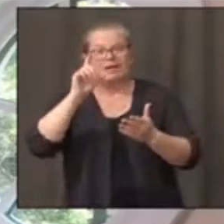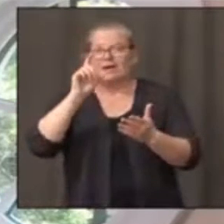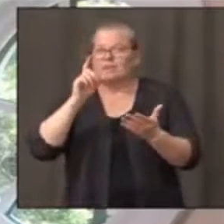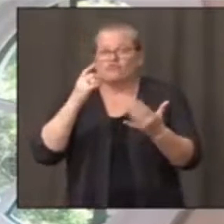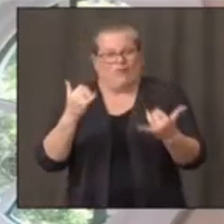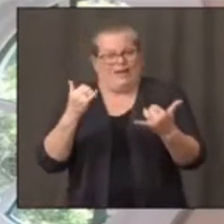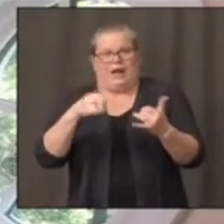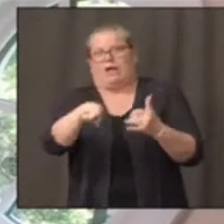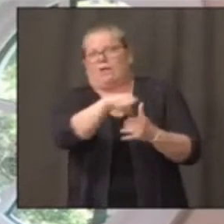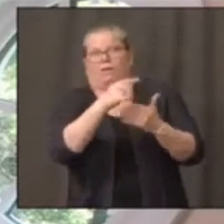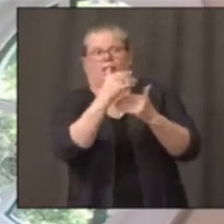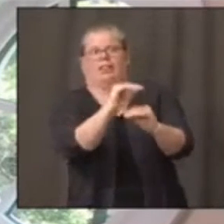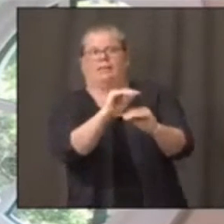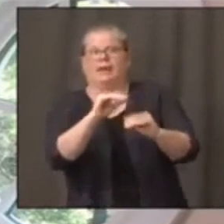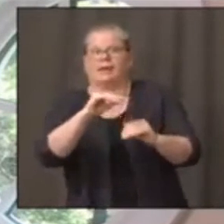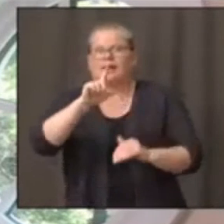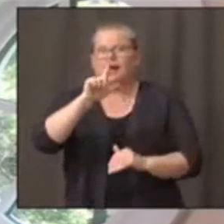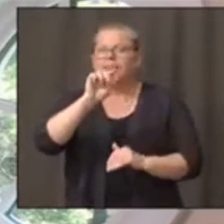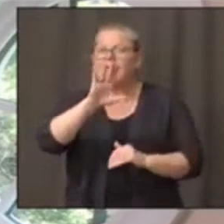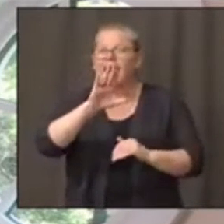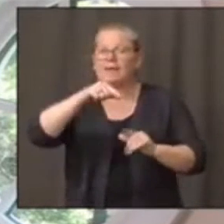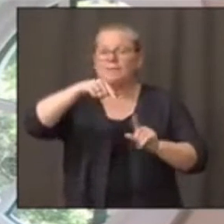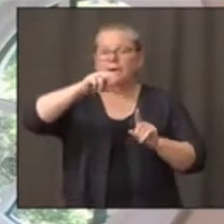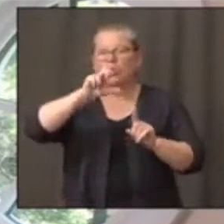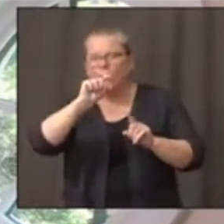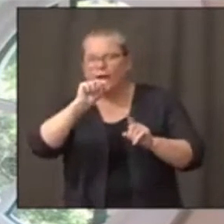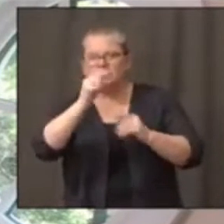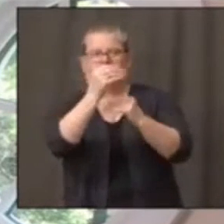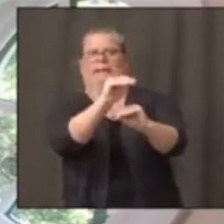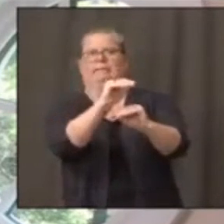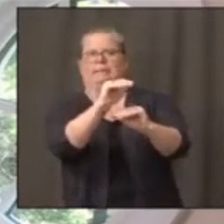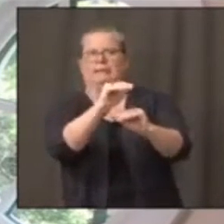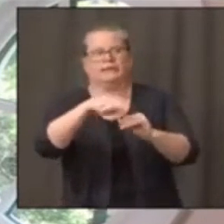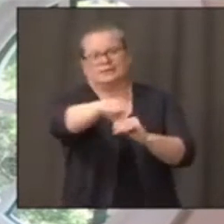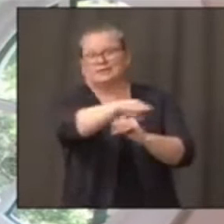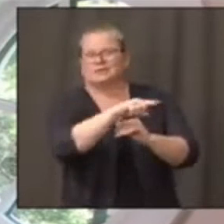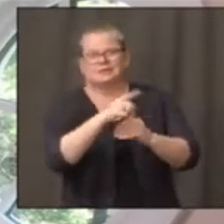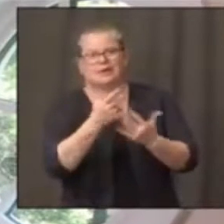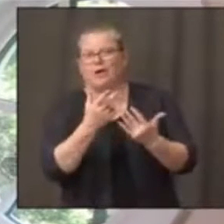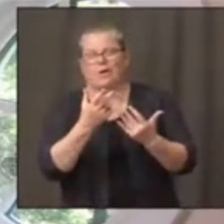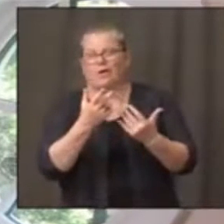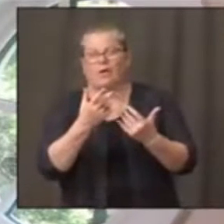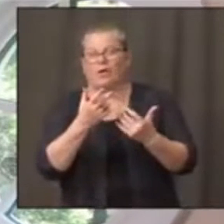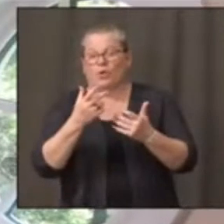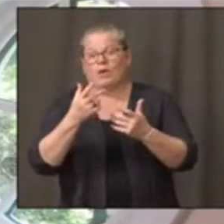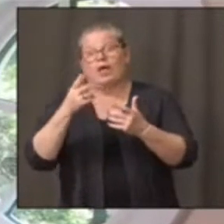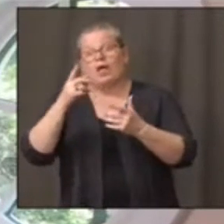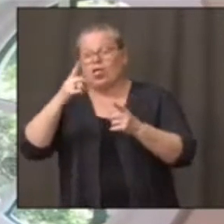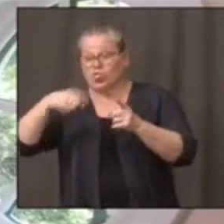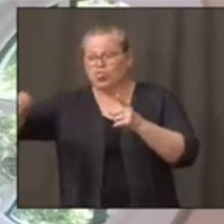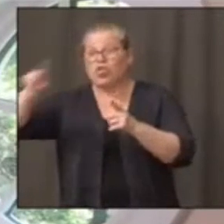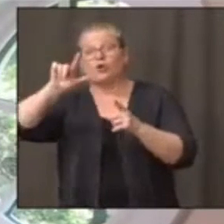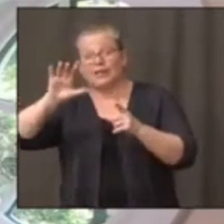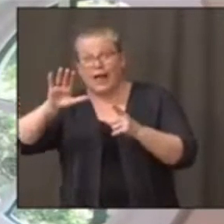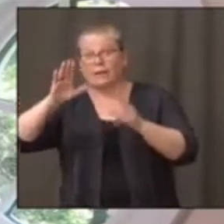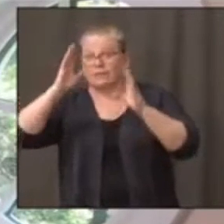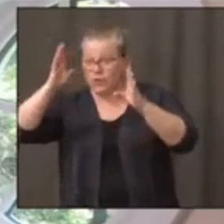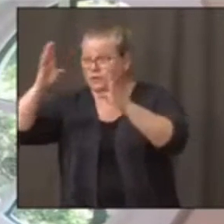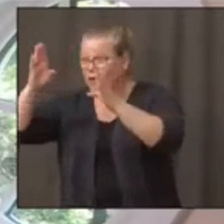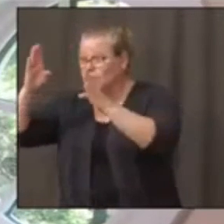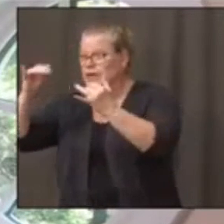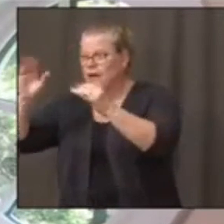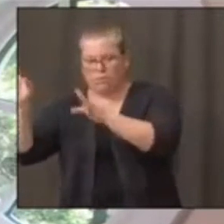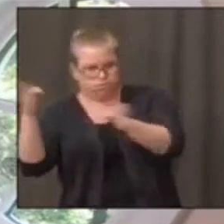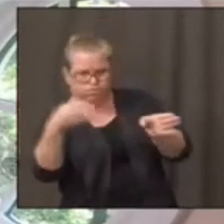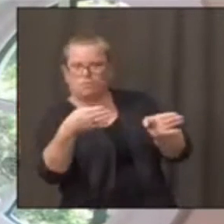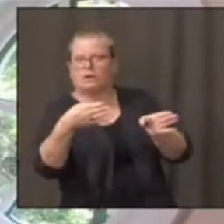LabCorp. And so they're moving capacity into those markets because that's where their biggest public health demand is. And what you're seeing